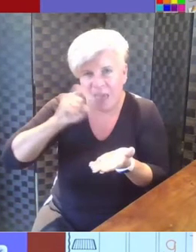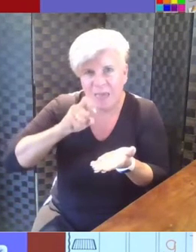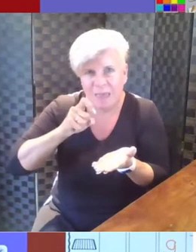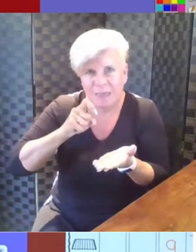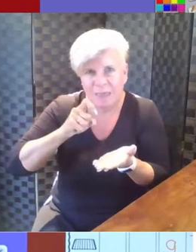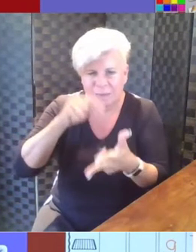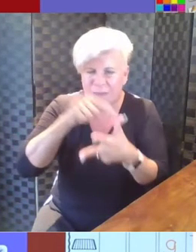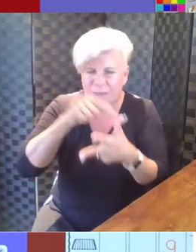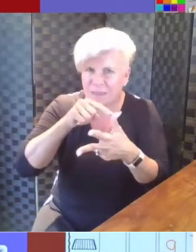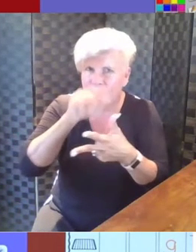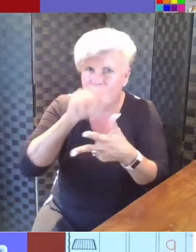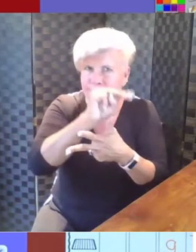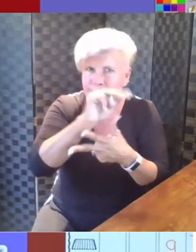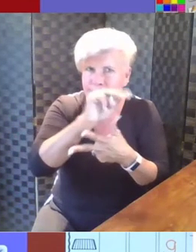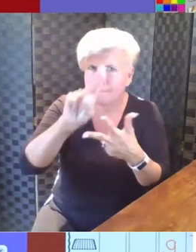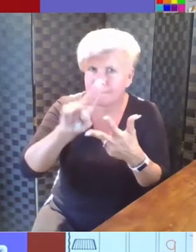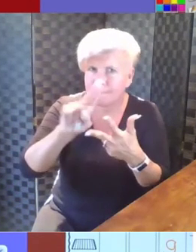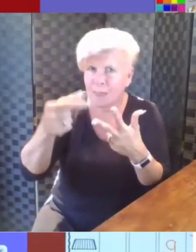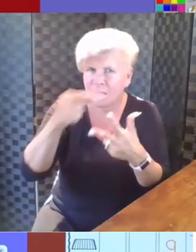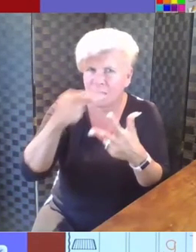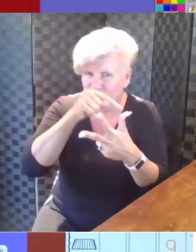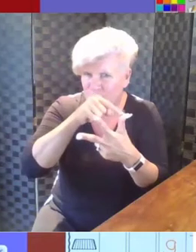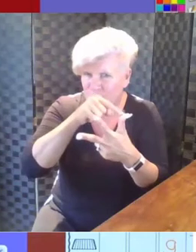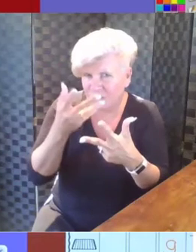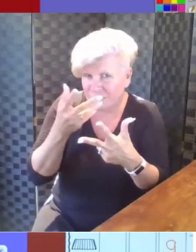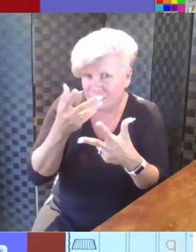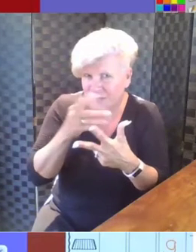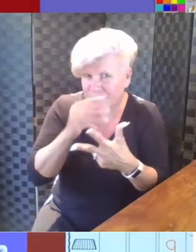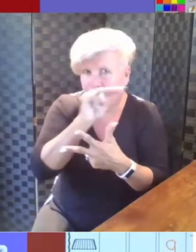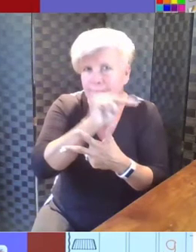in mug?